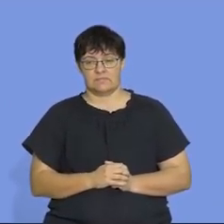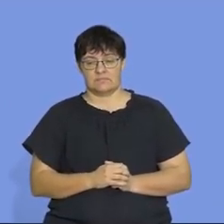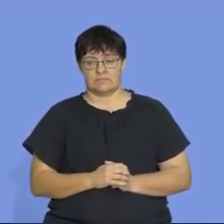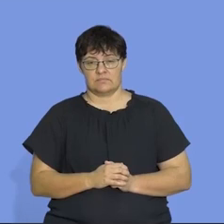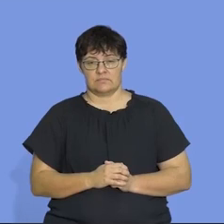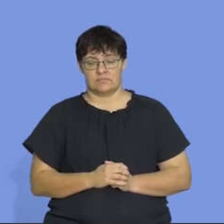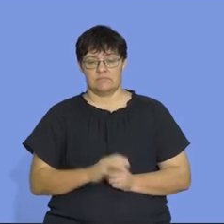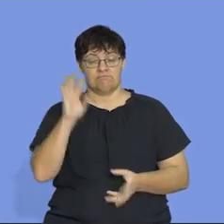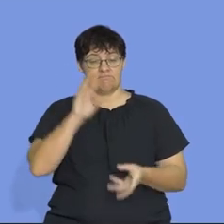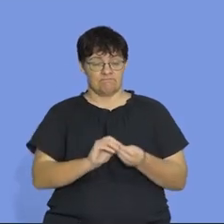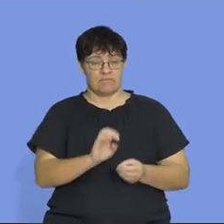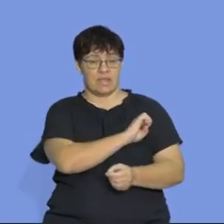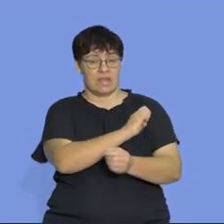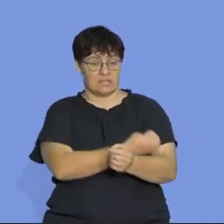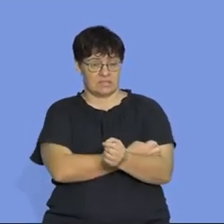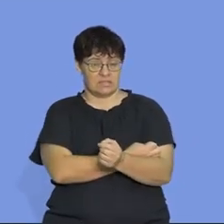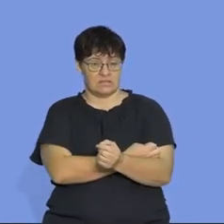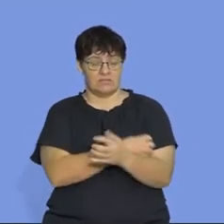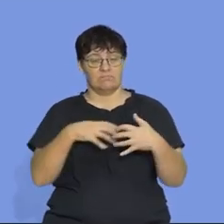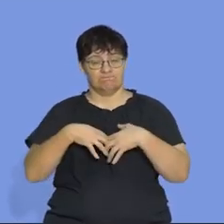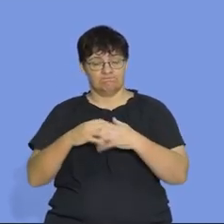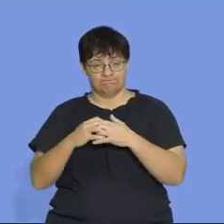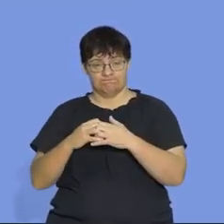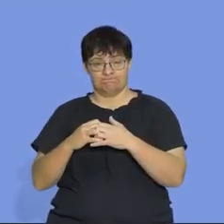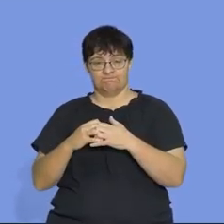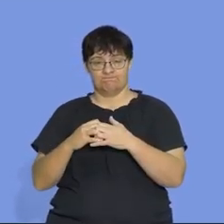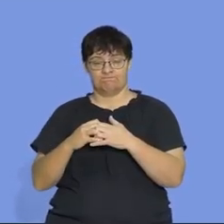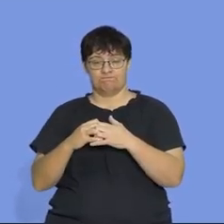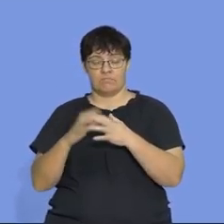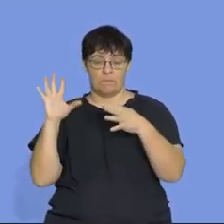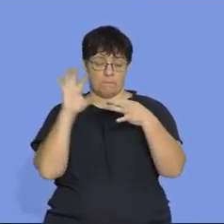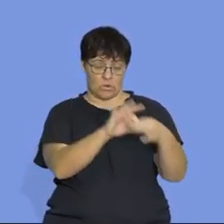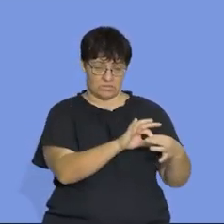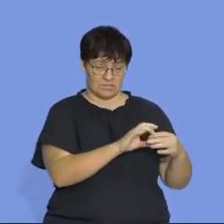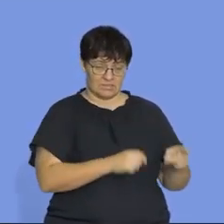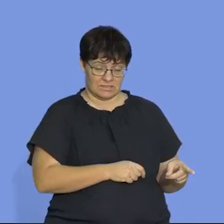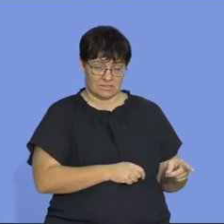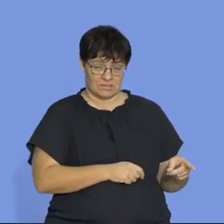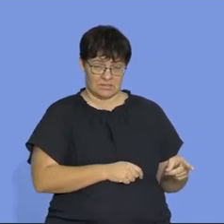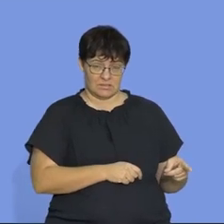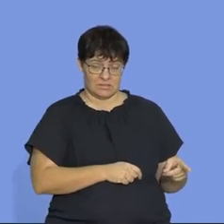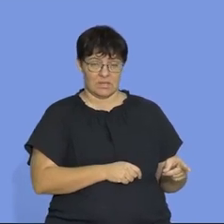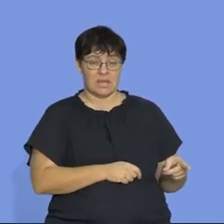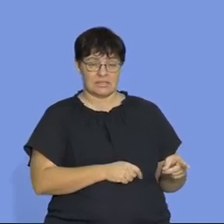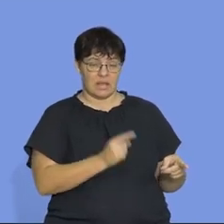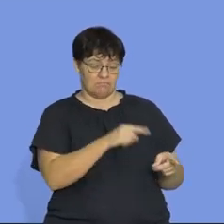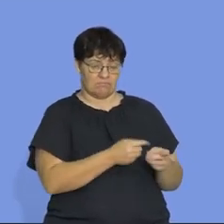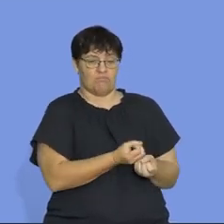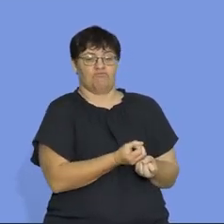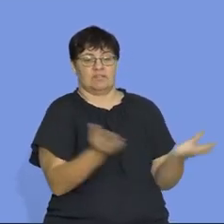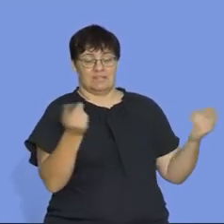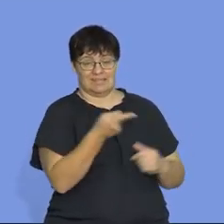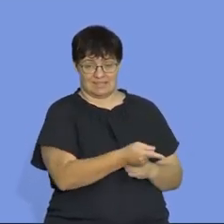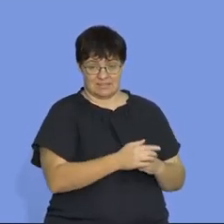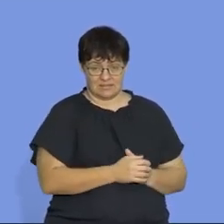energy for bond formation. Okay, this is the amount of energy actually that is